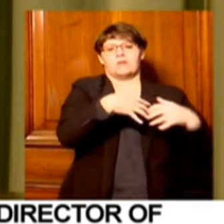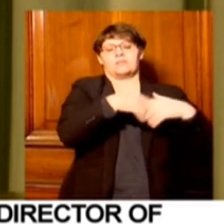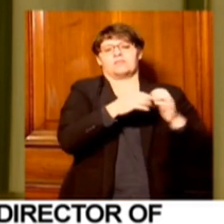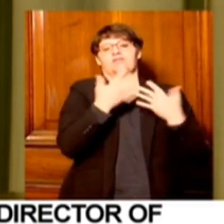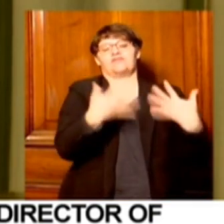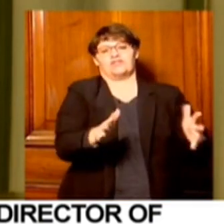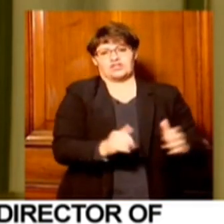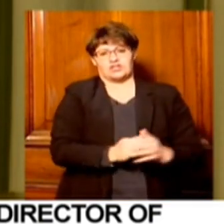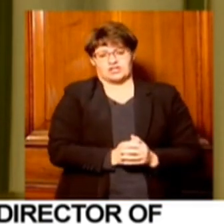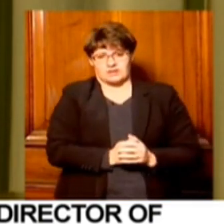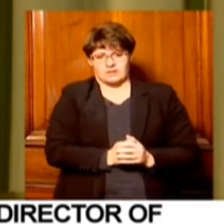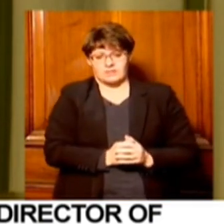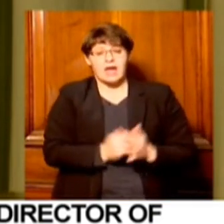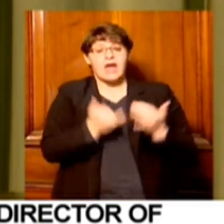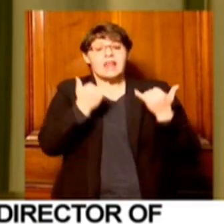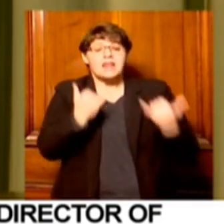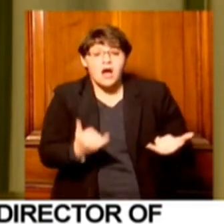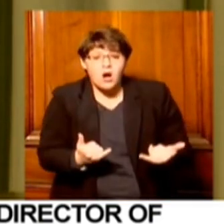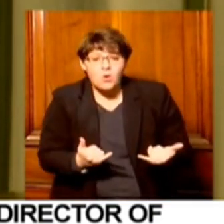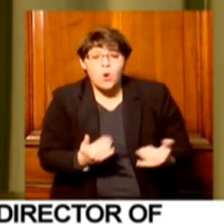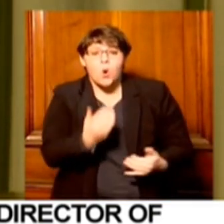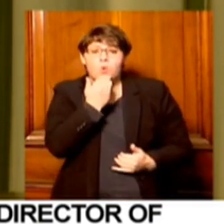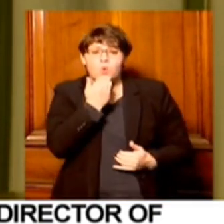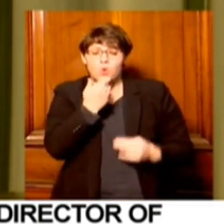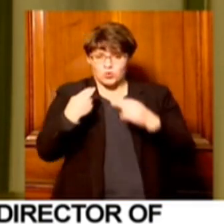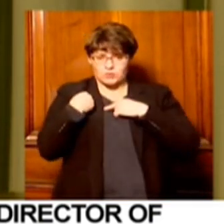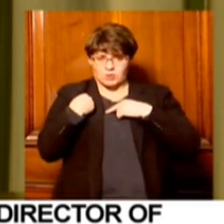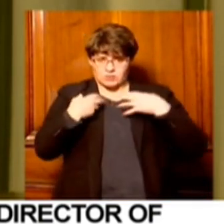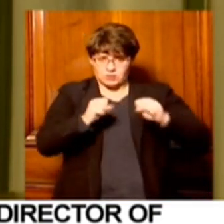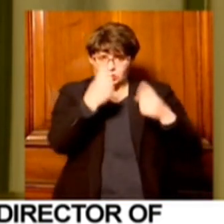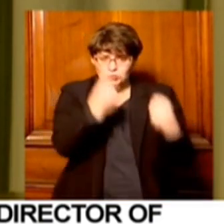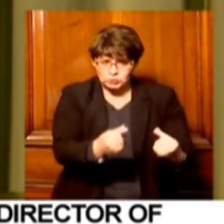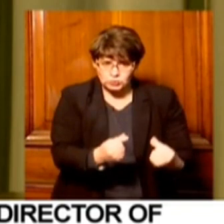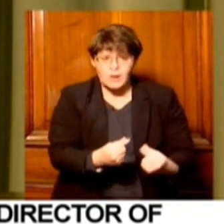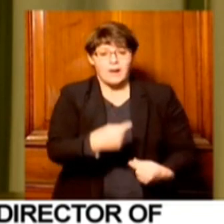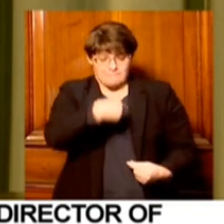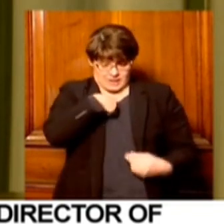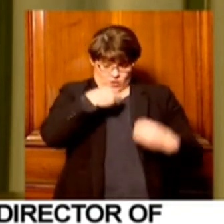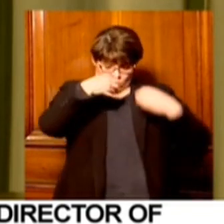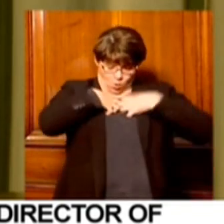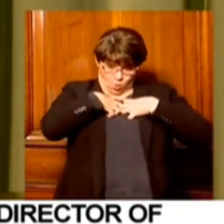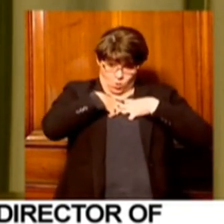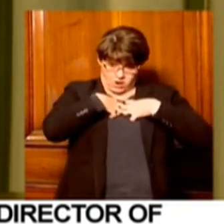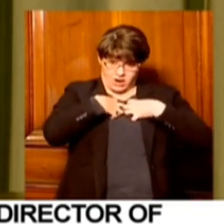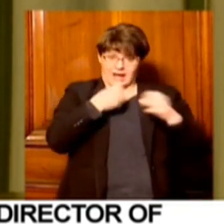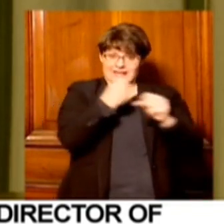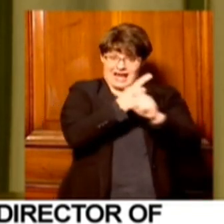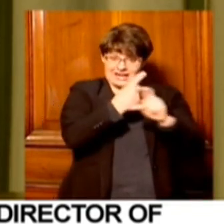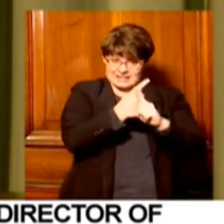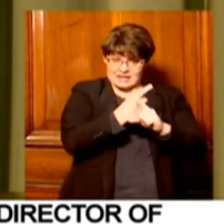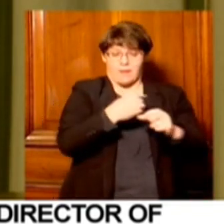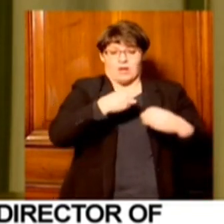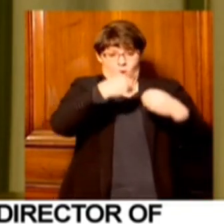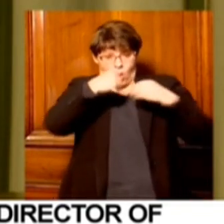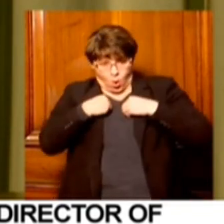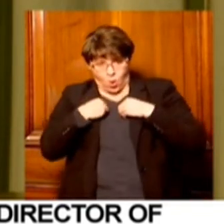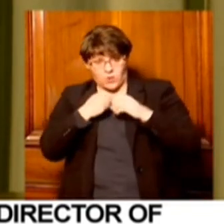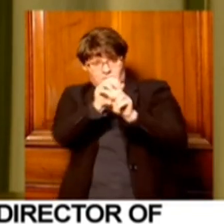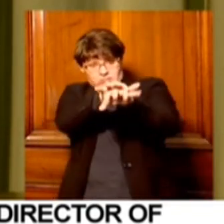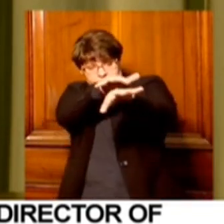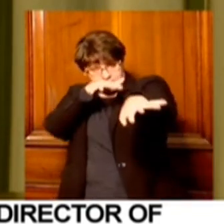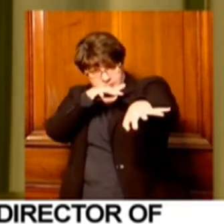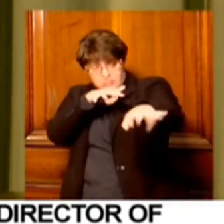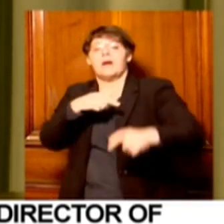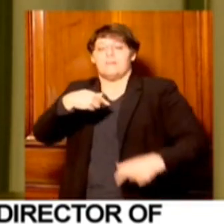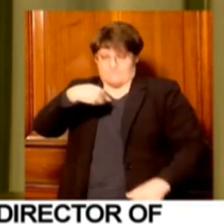the responsibility to enforce this squarely on the hands of the owners of each facilities. Equally,